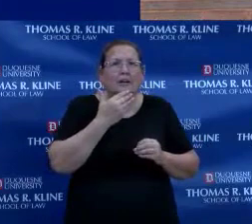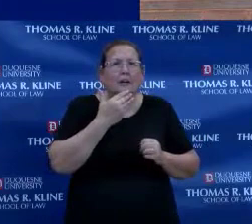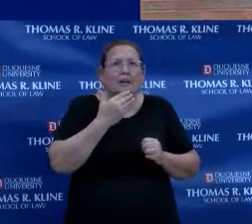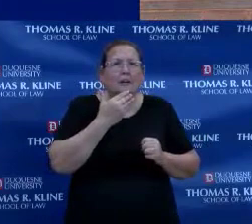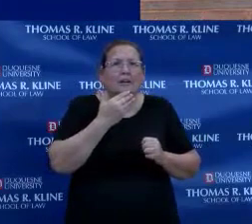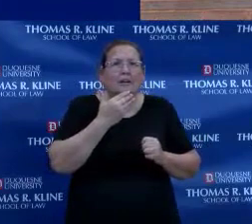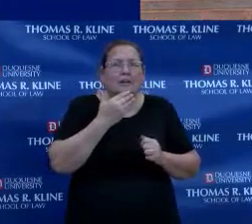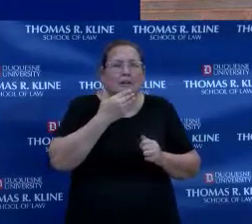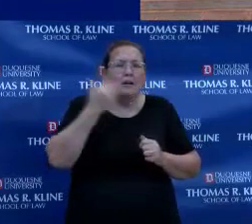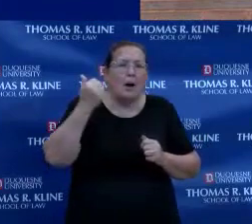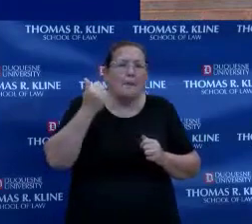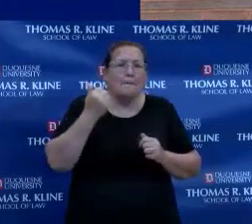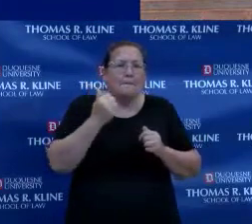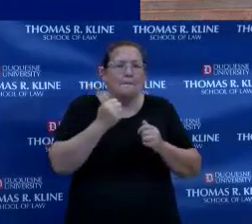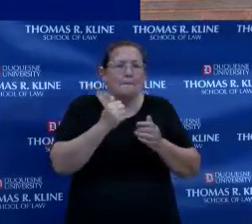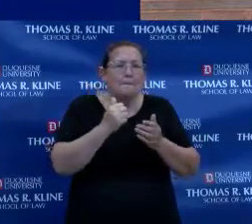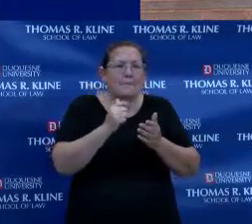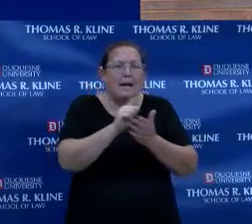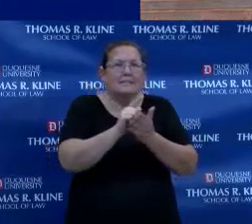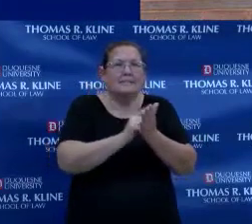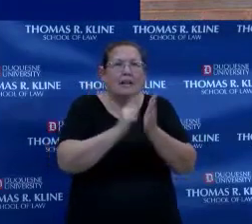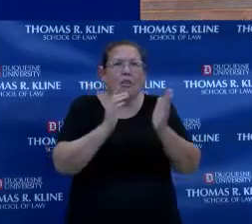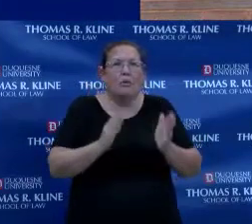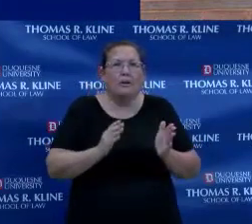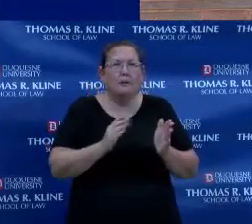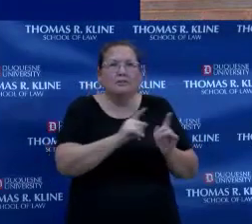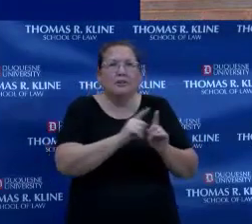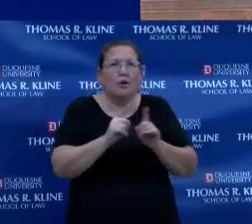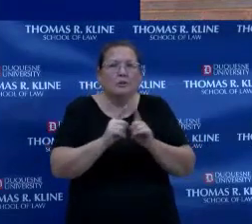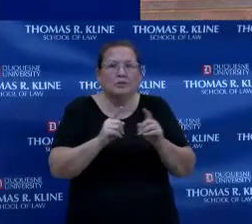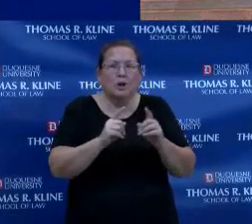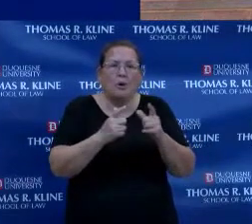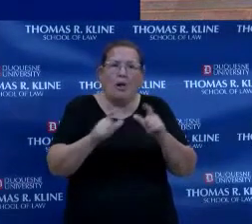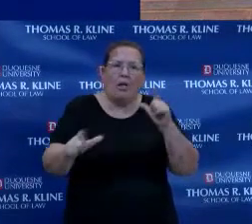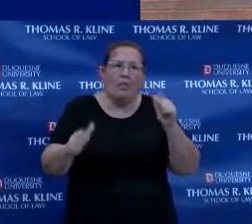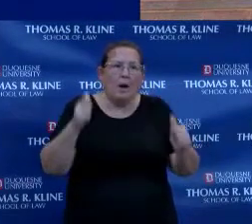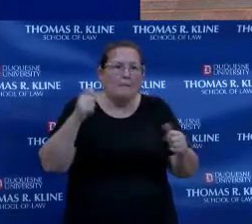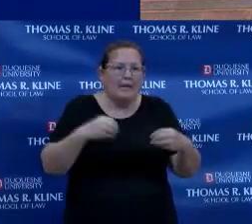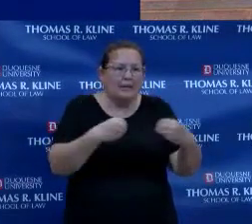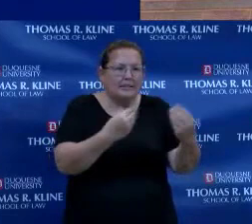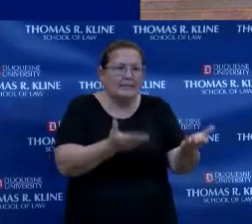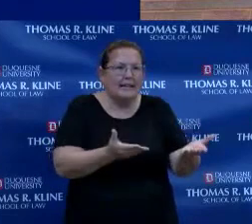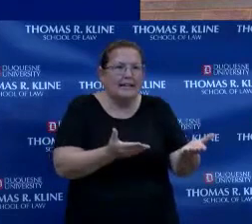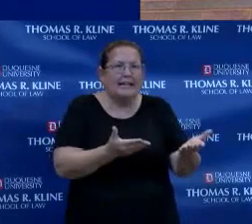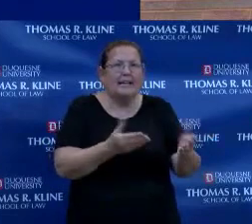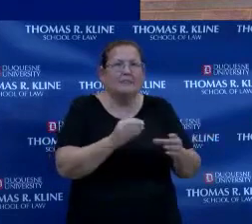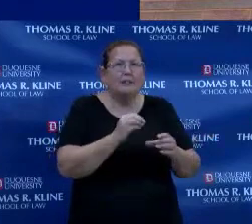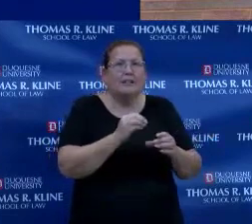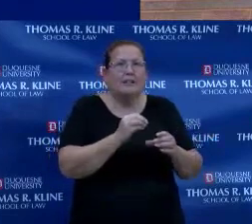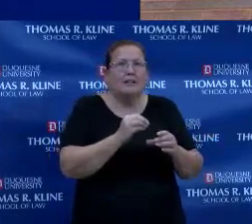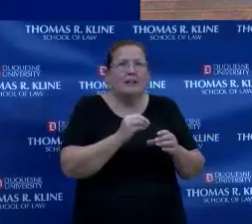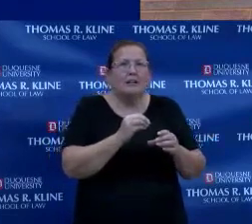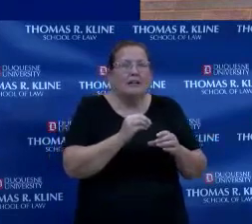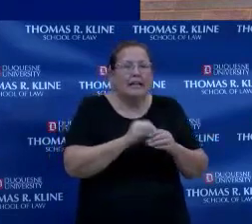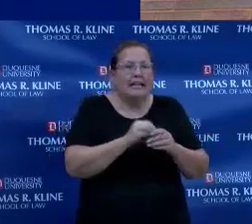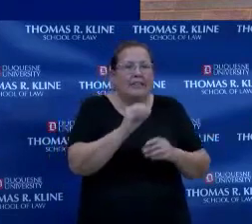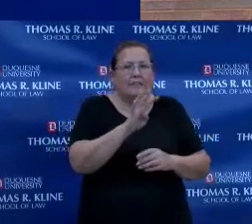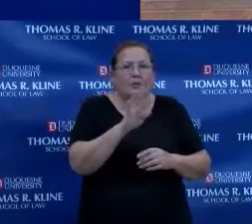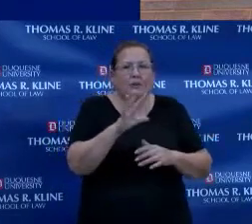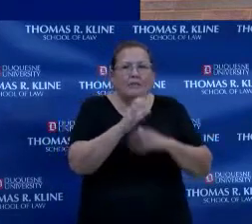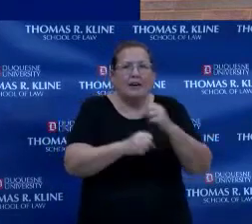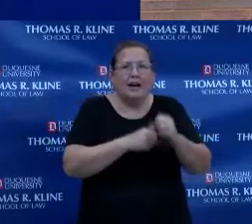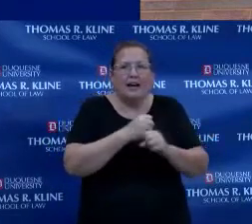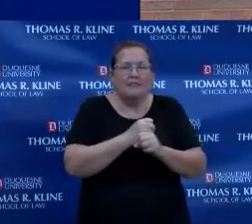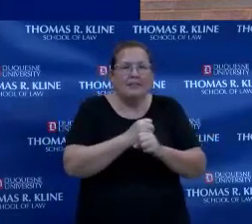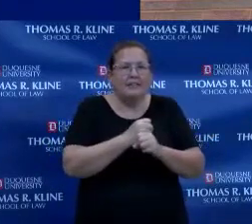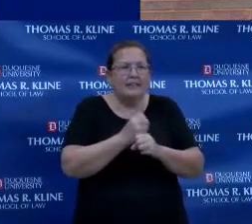September Tom's $50 million gift to our law school, the largest gift in the entire 145-year history of